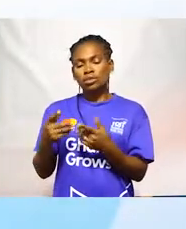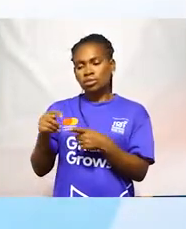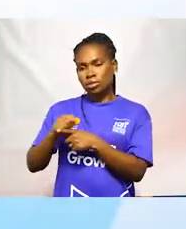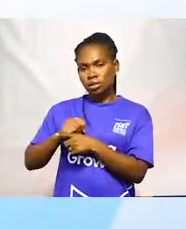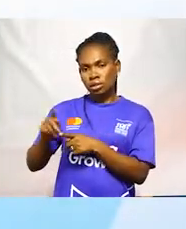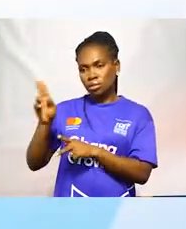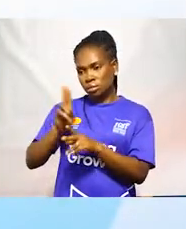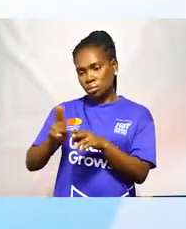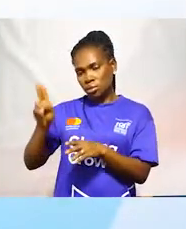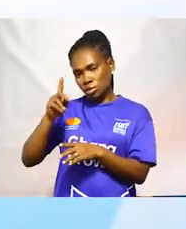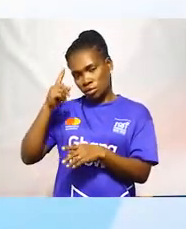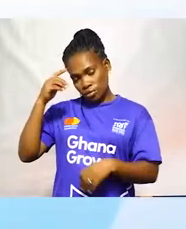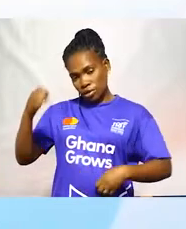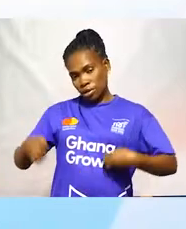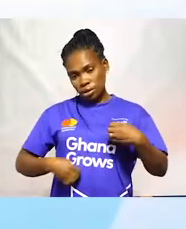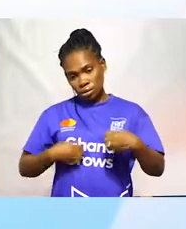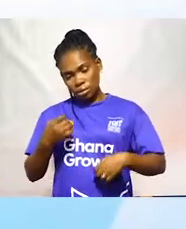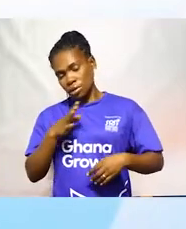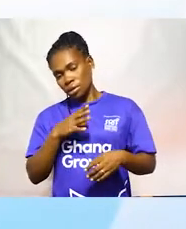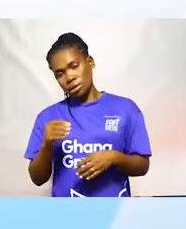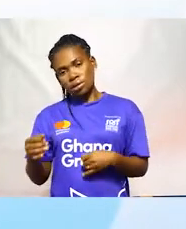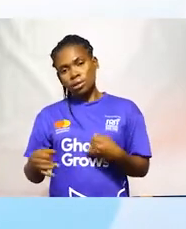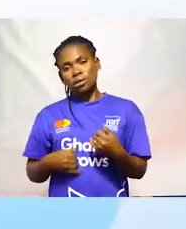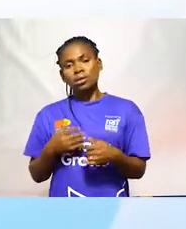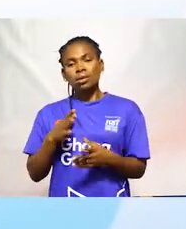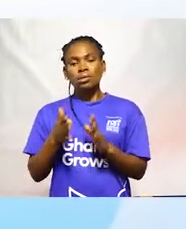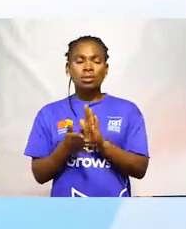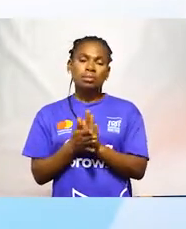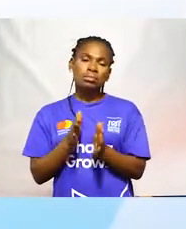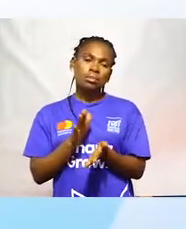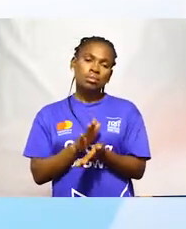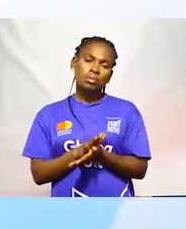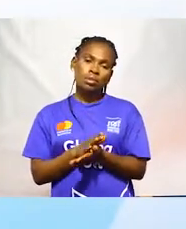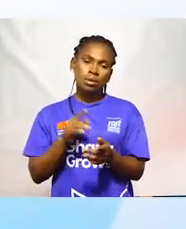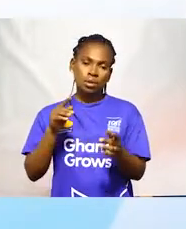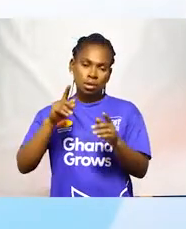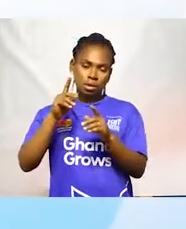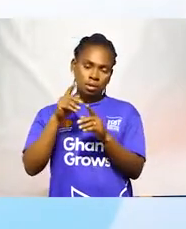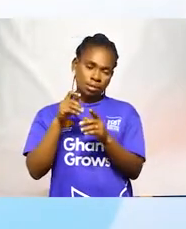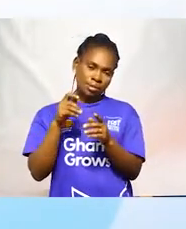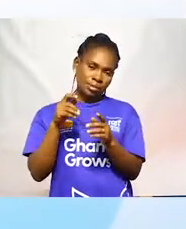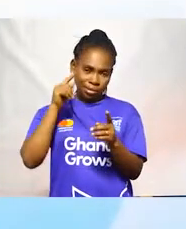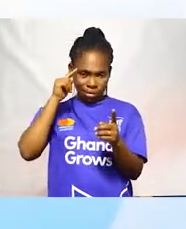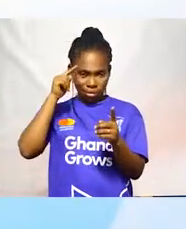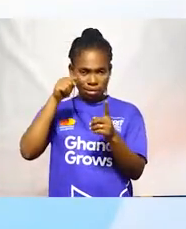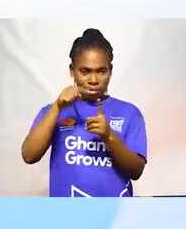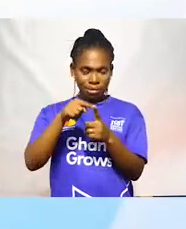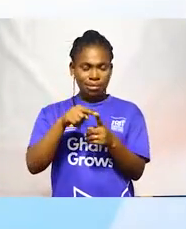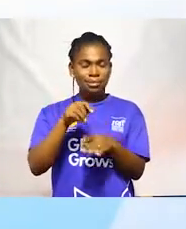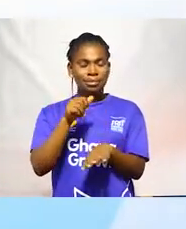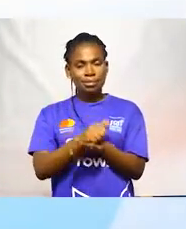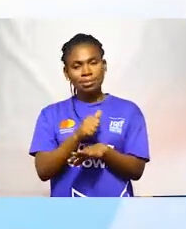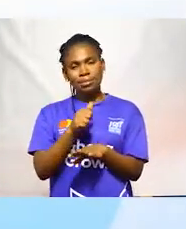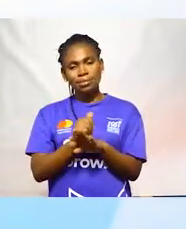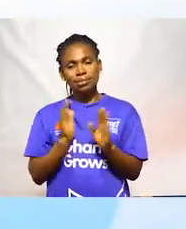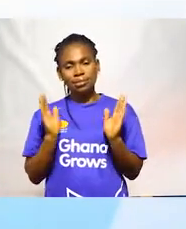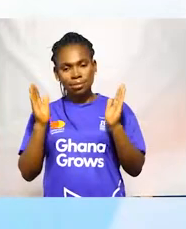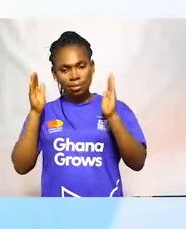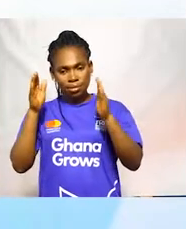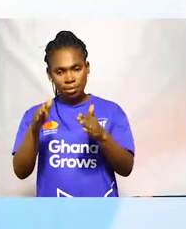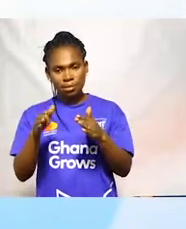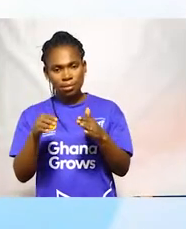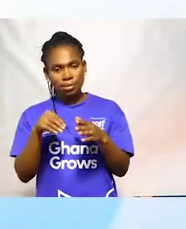for entertainment and leisure, becoming the key thing that made him catch the attention of